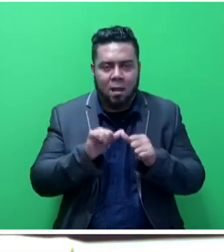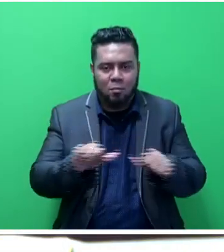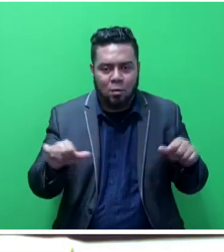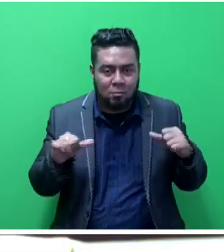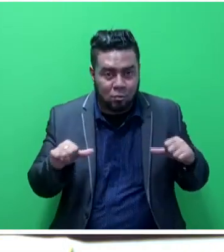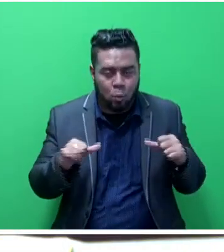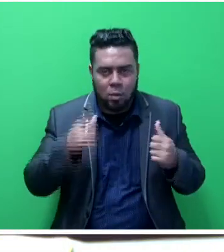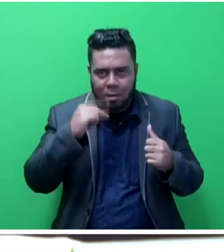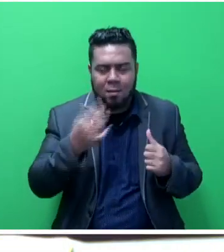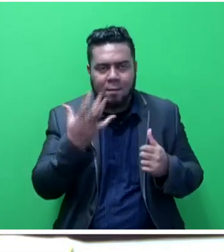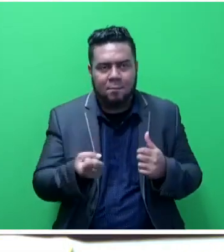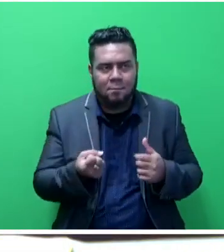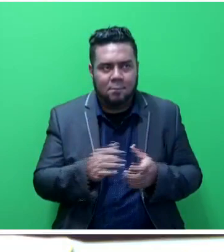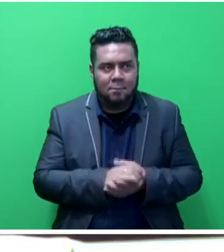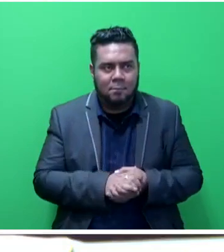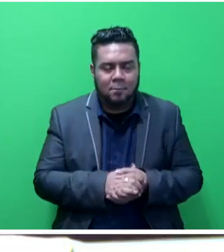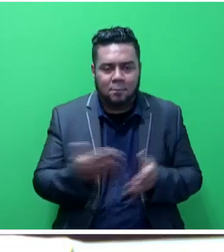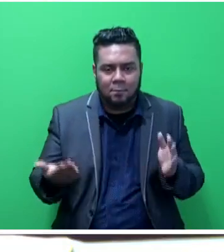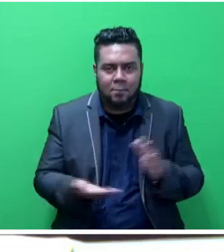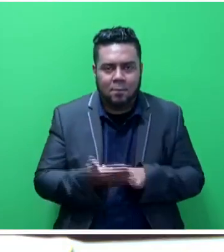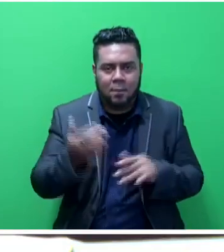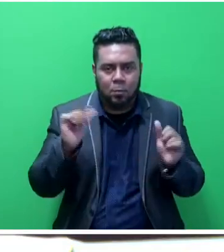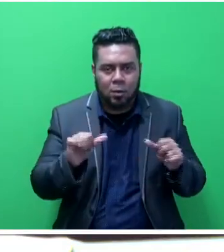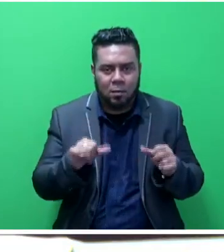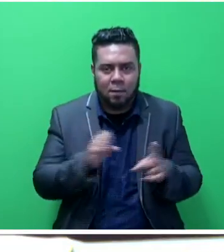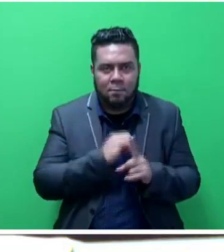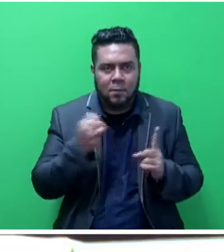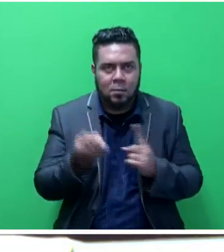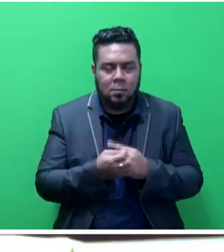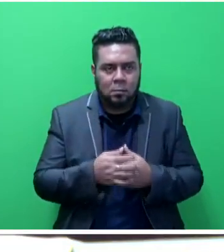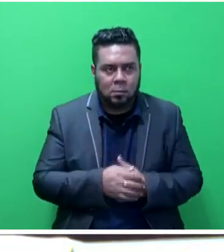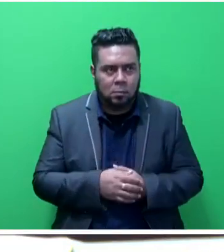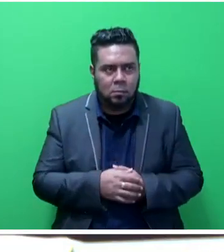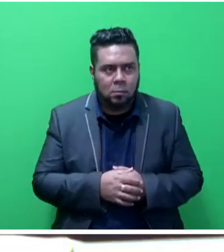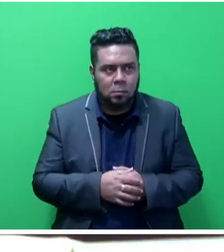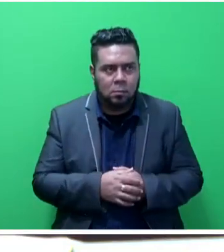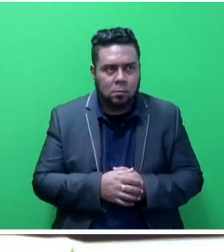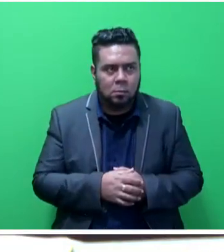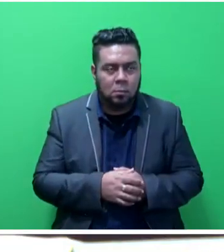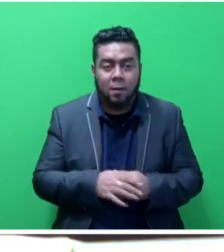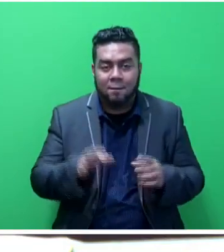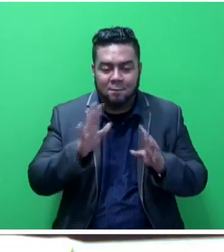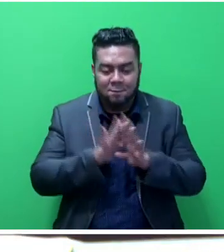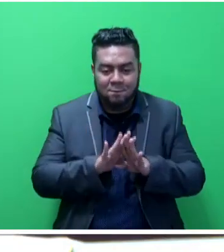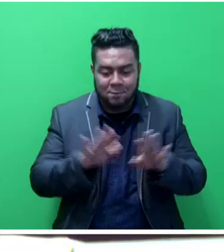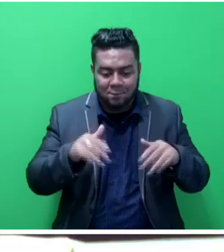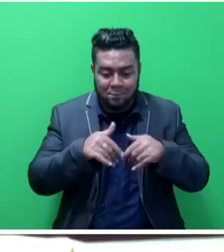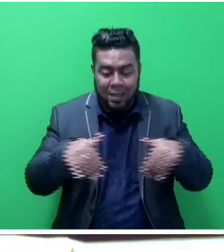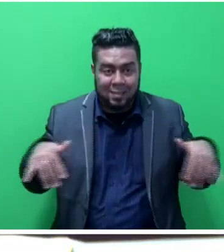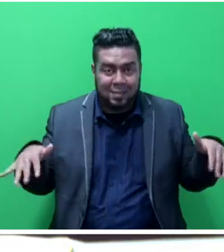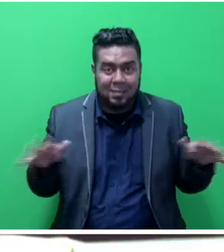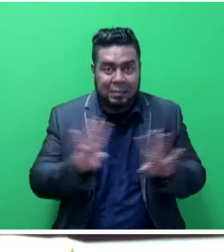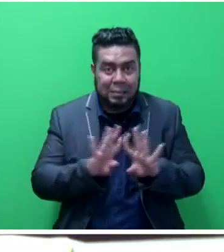production under protected environment. Fencing material, so that we can migrate